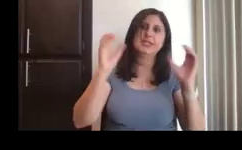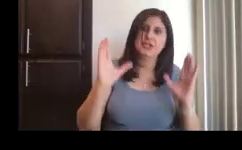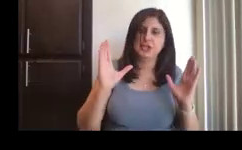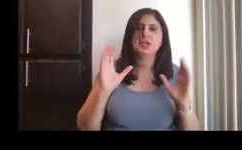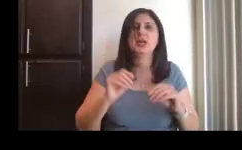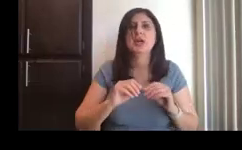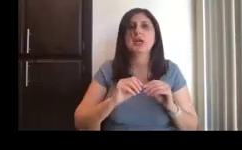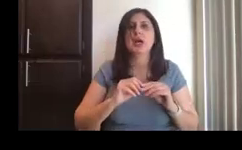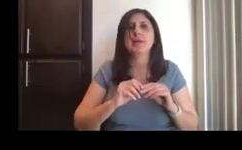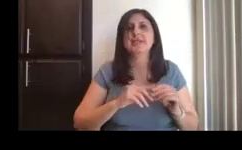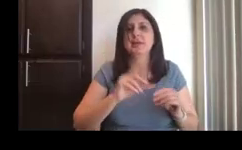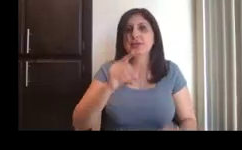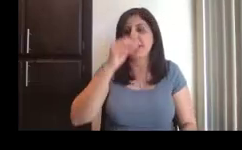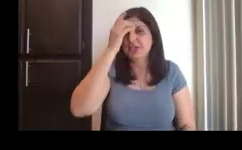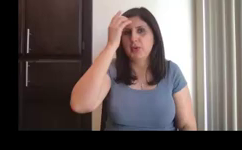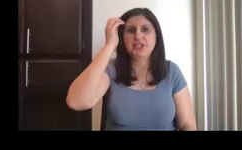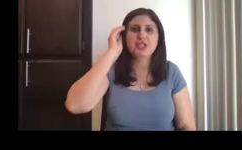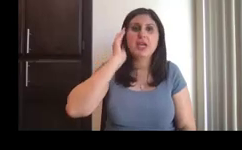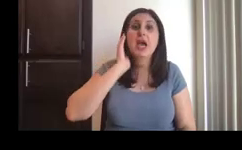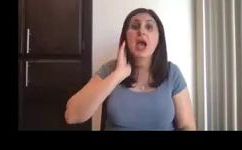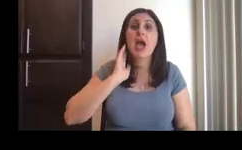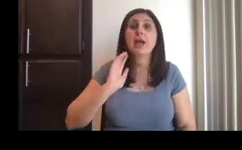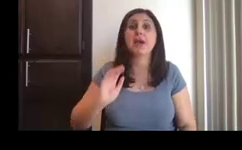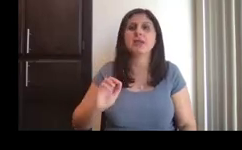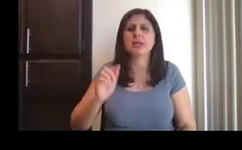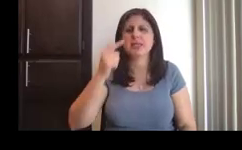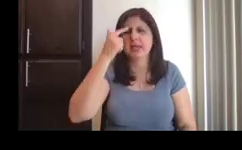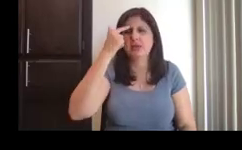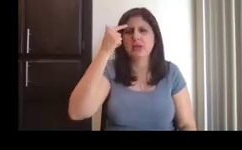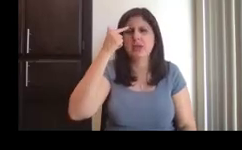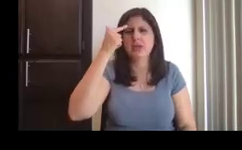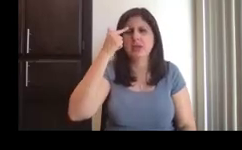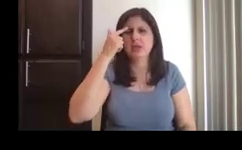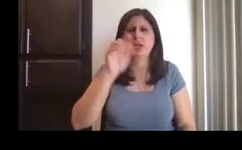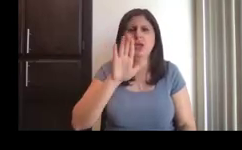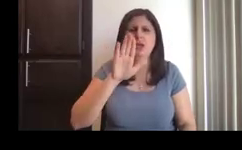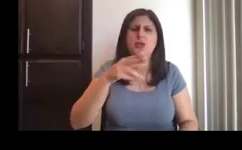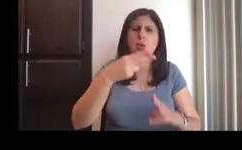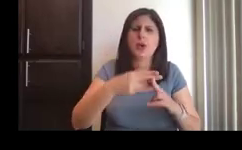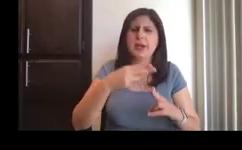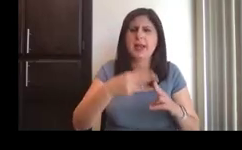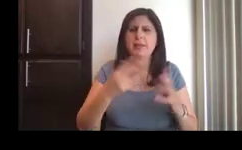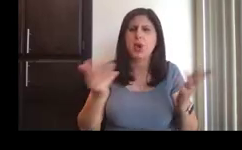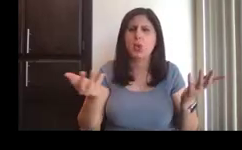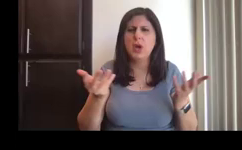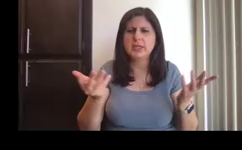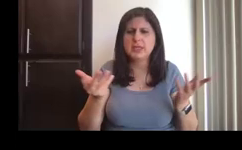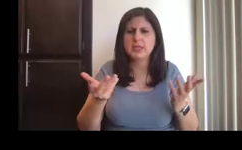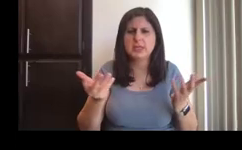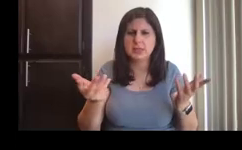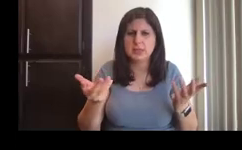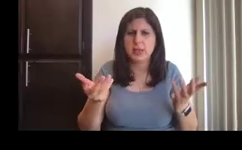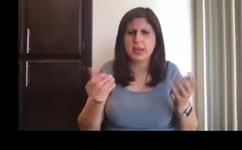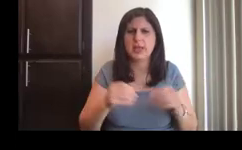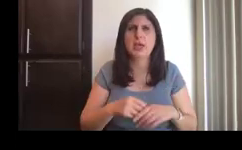am a teacher. WH question, eyebrows down. Your name,